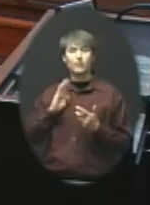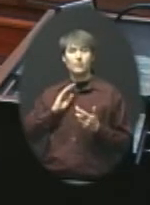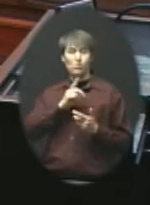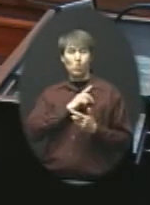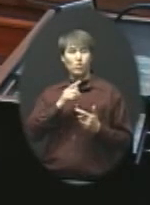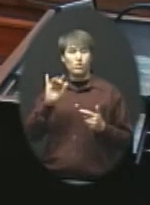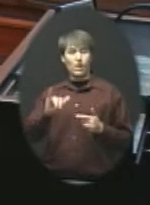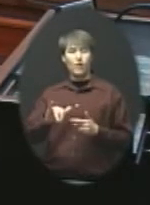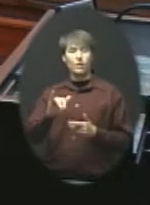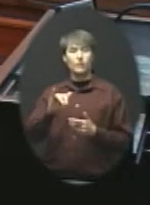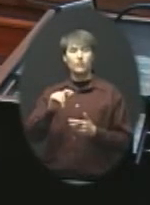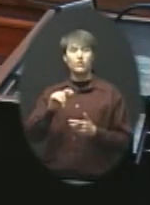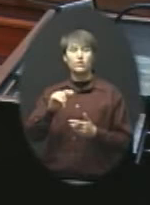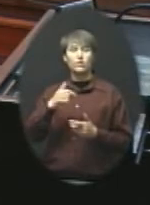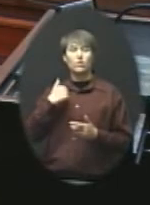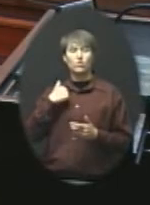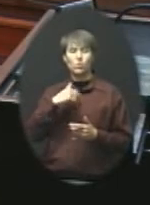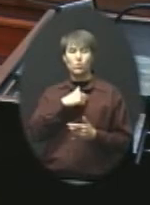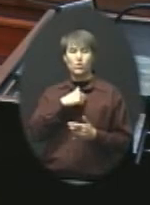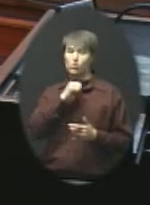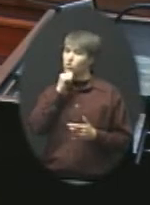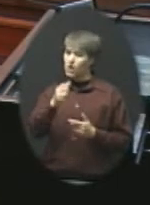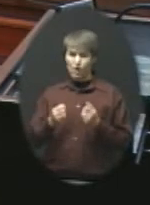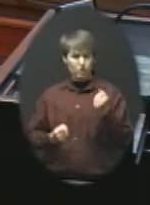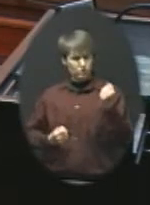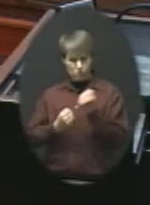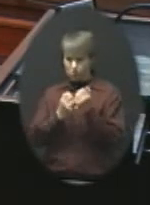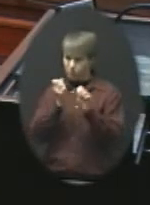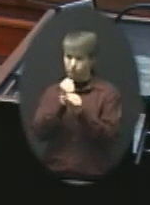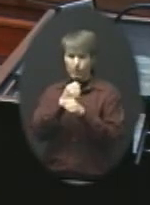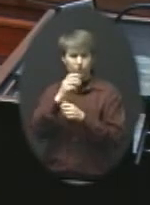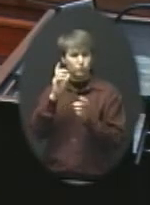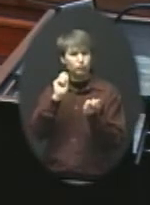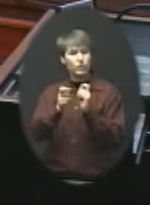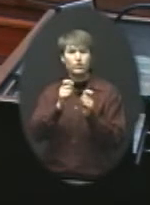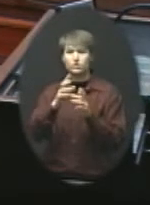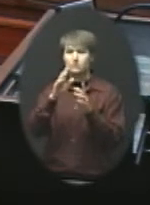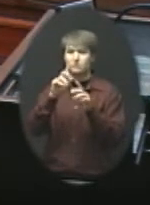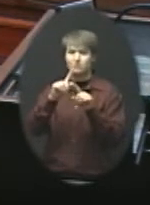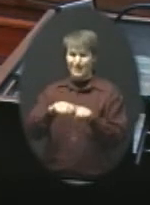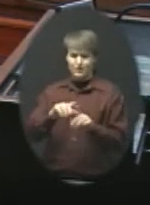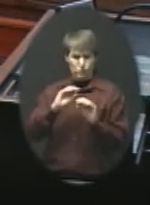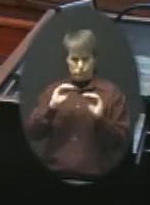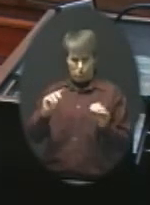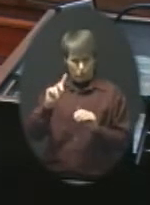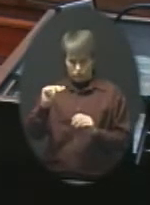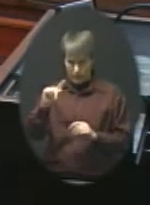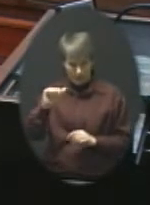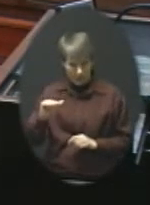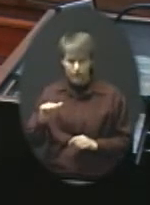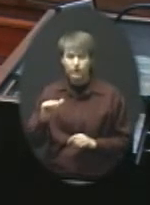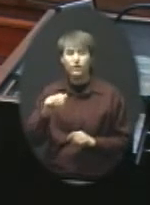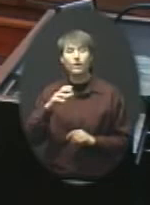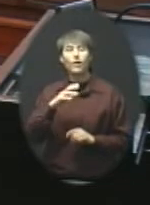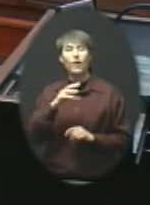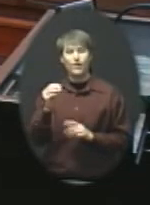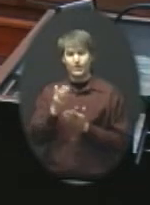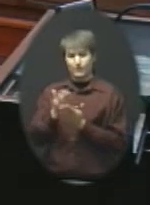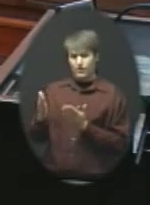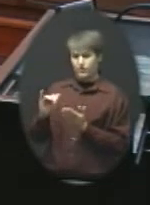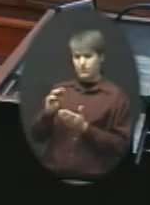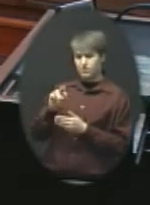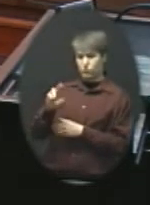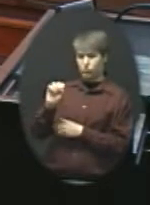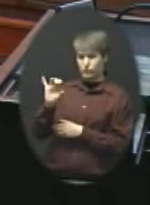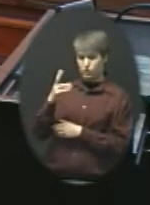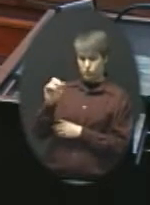that not only do we not support making changes based on no data and puts these things that Mr. Shearer brought